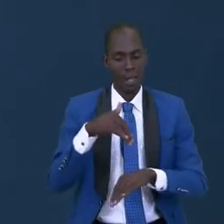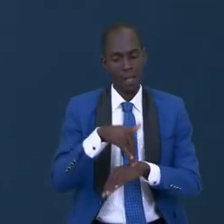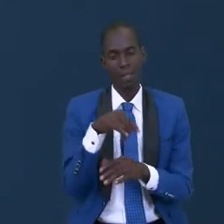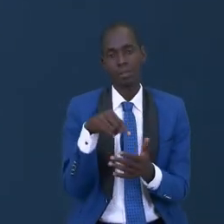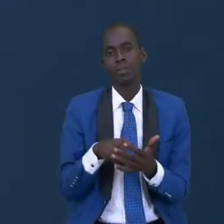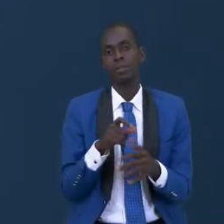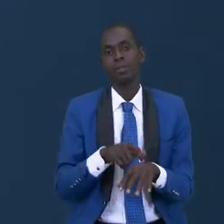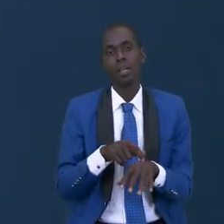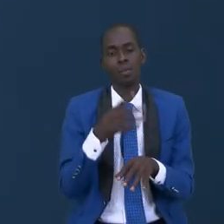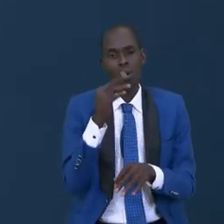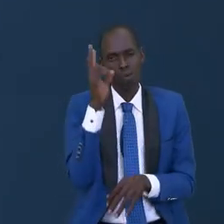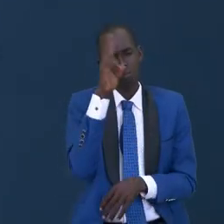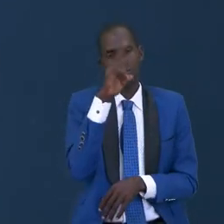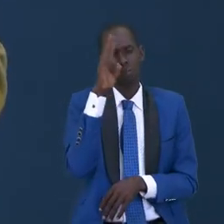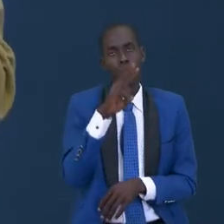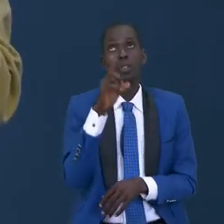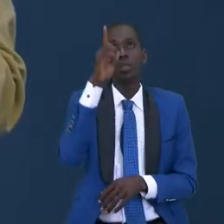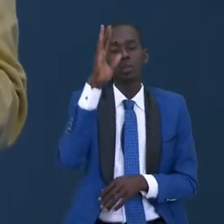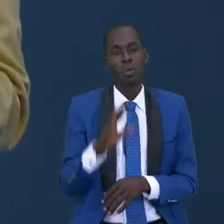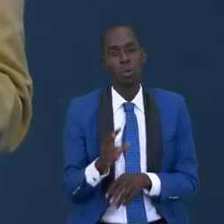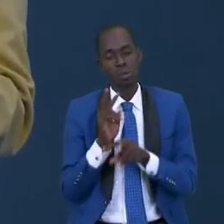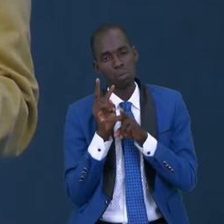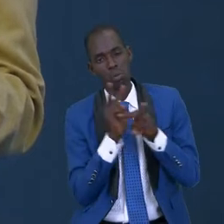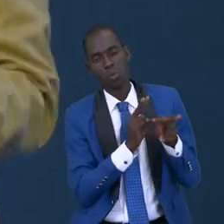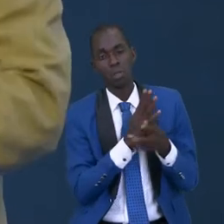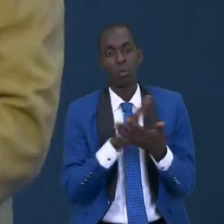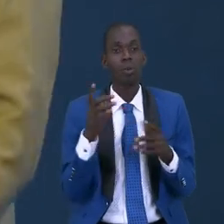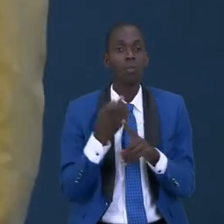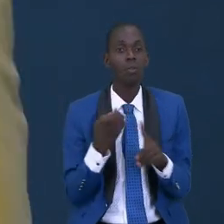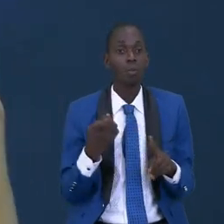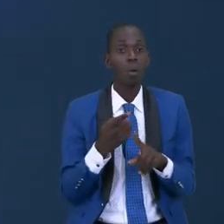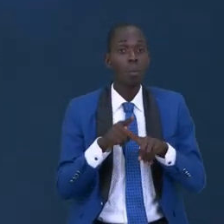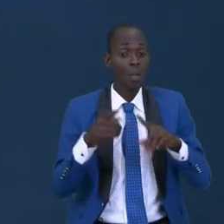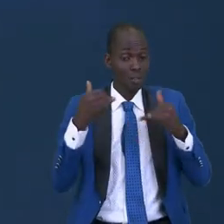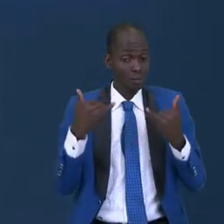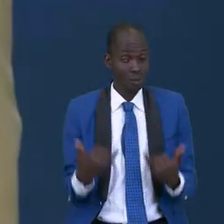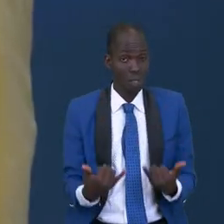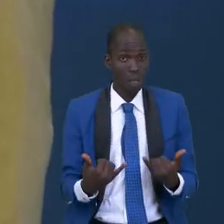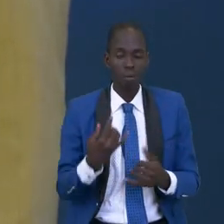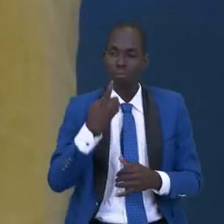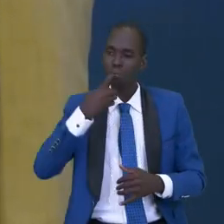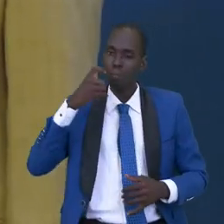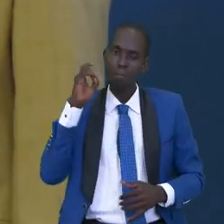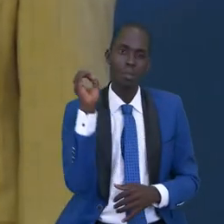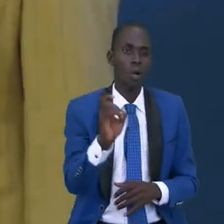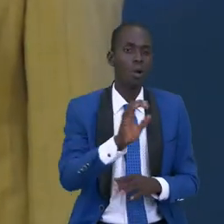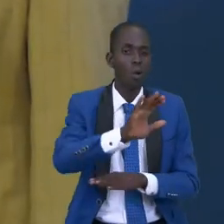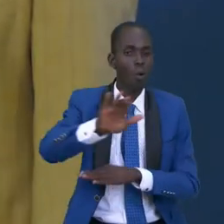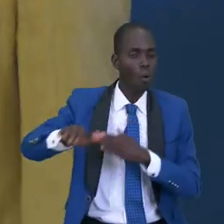of ignorance, God went out, but now commandeth all